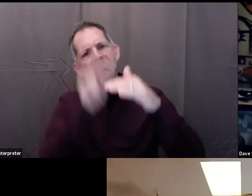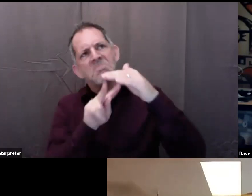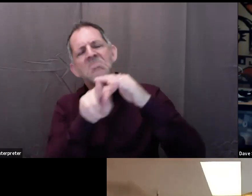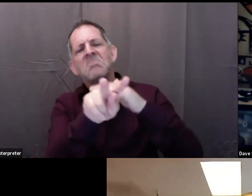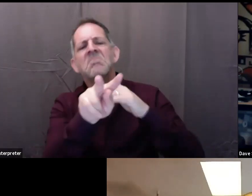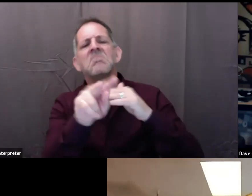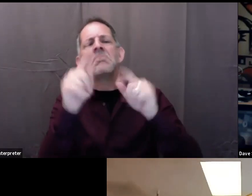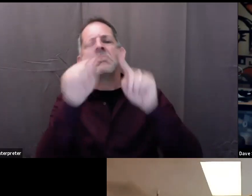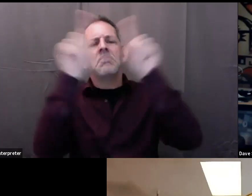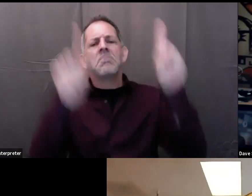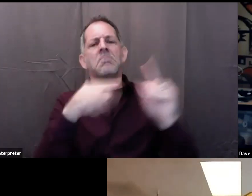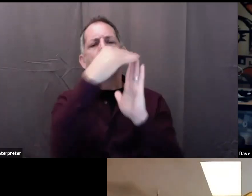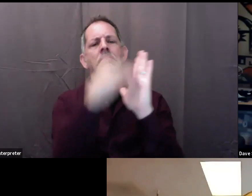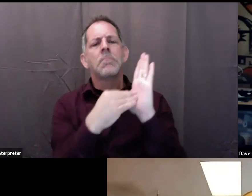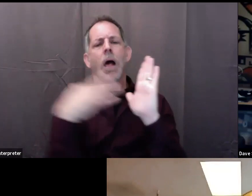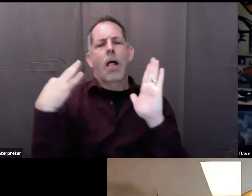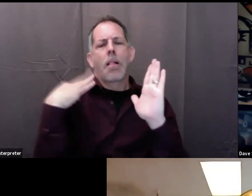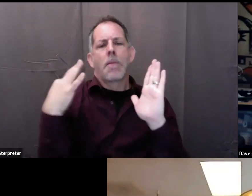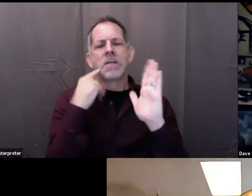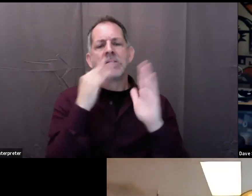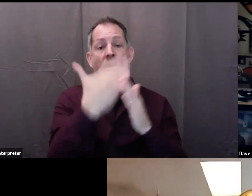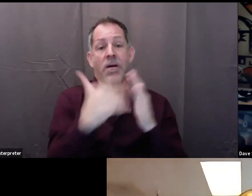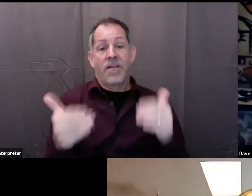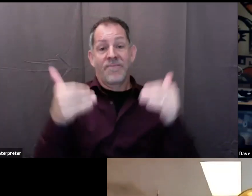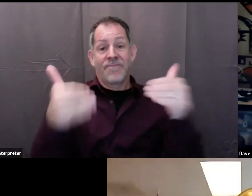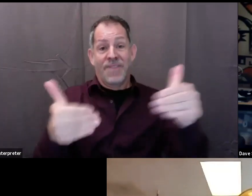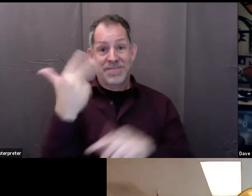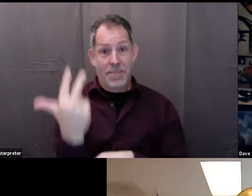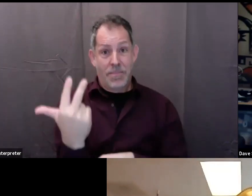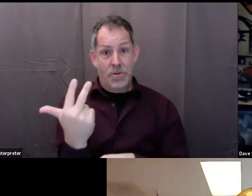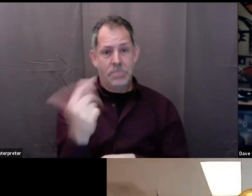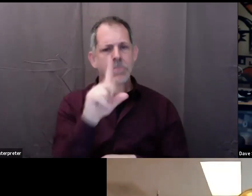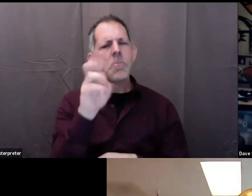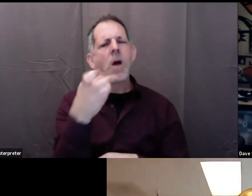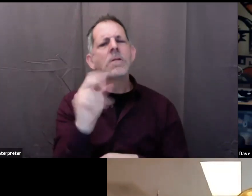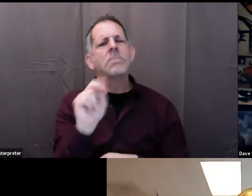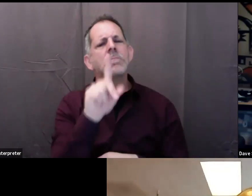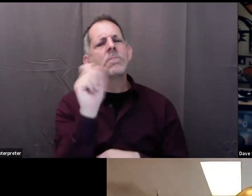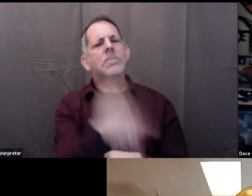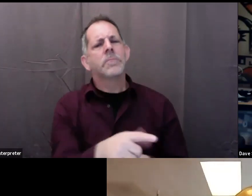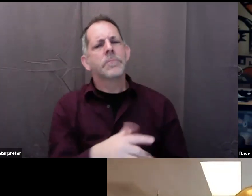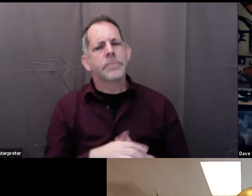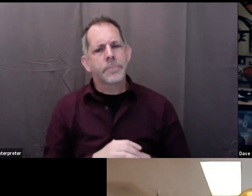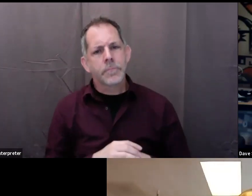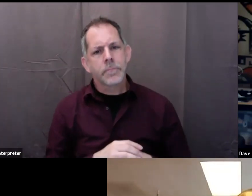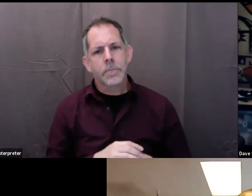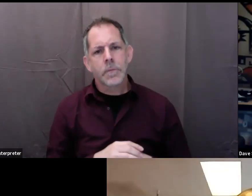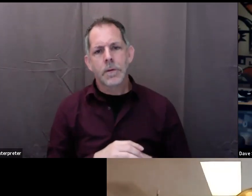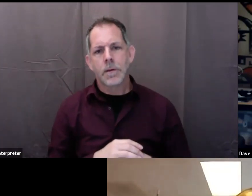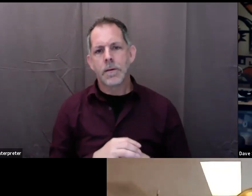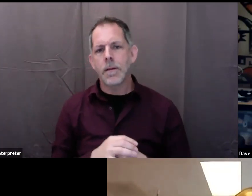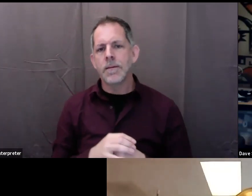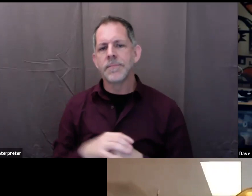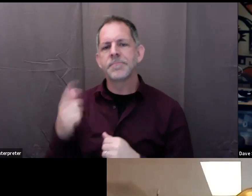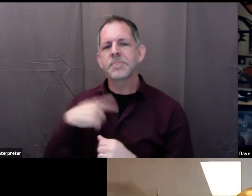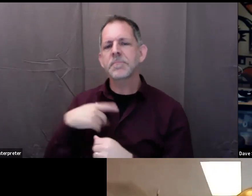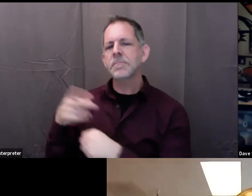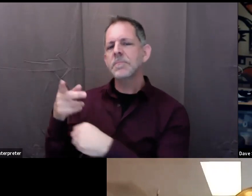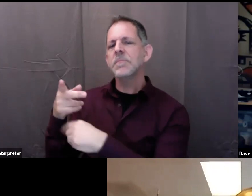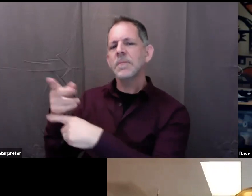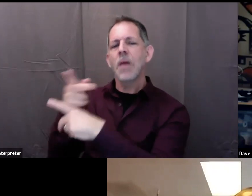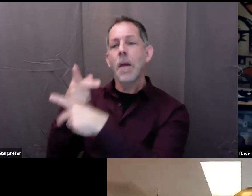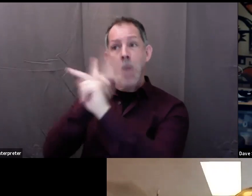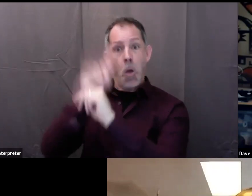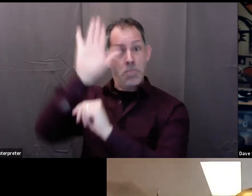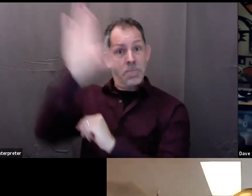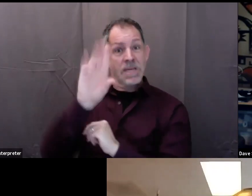Well, you know, I think I'm going to borrow from Dr. Fauci and say, you know, the virus is giving us